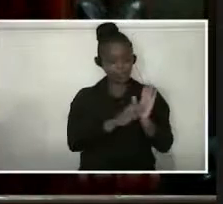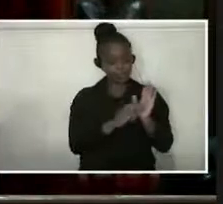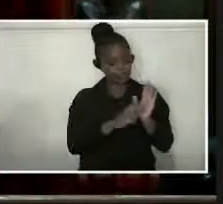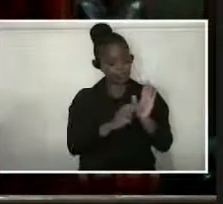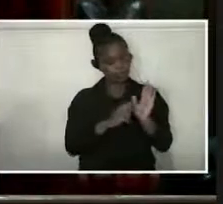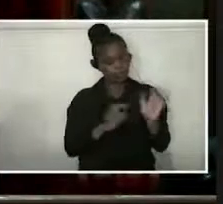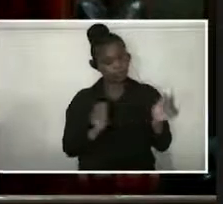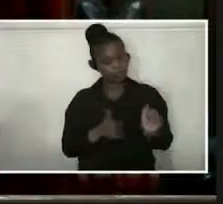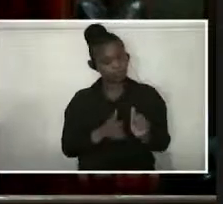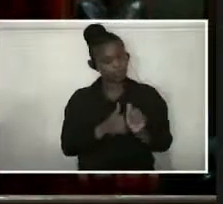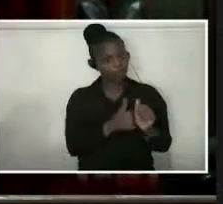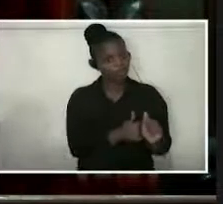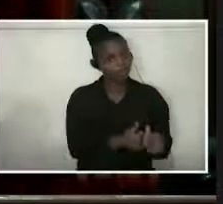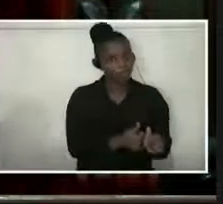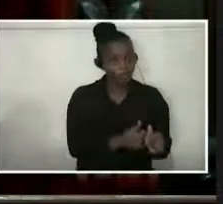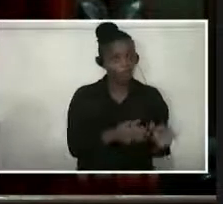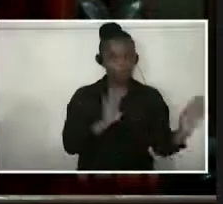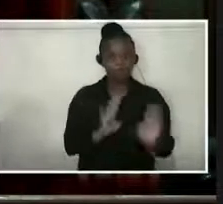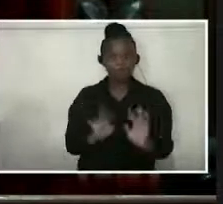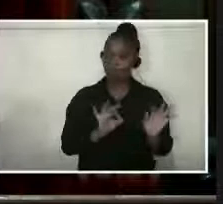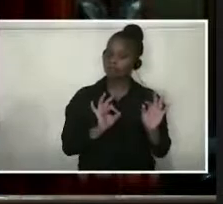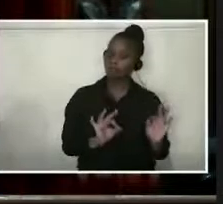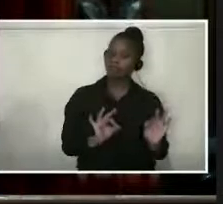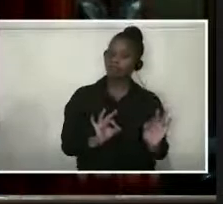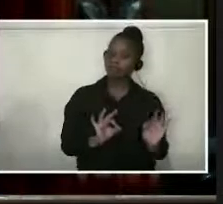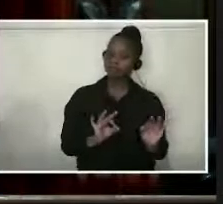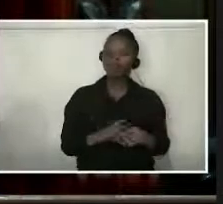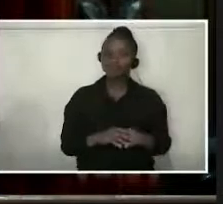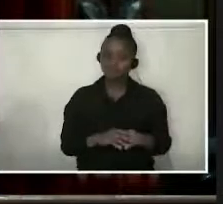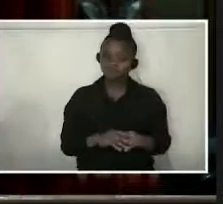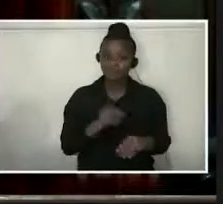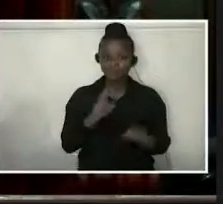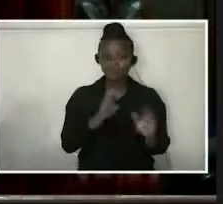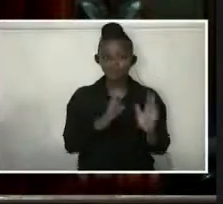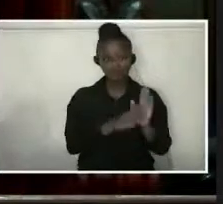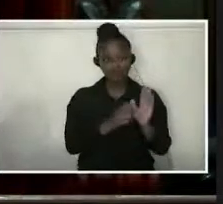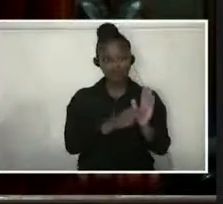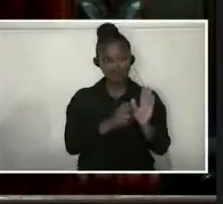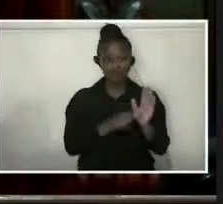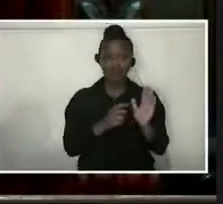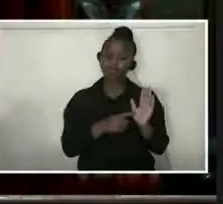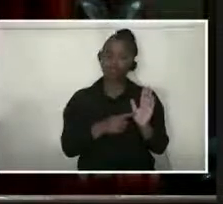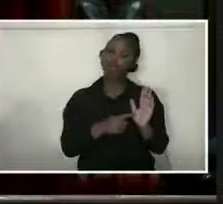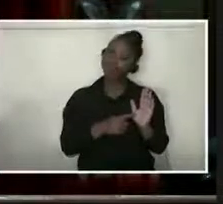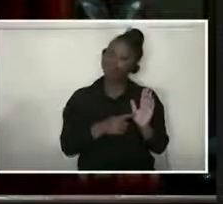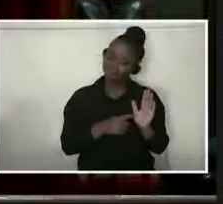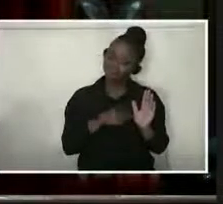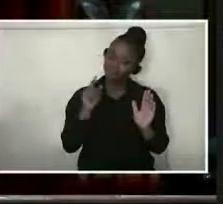and comprehension of the rules. It starts with you, Honourable Giga, comprehending the rules.